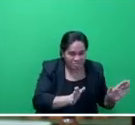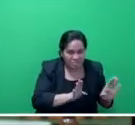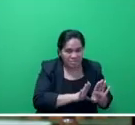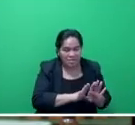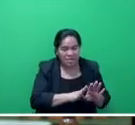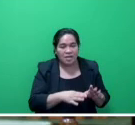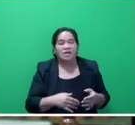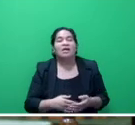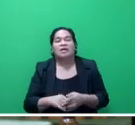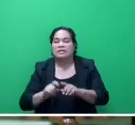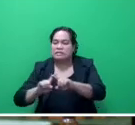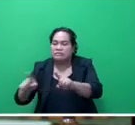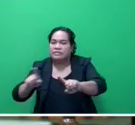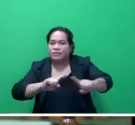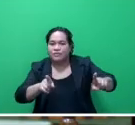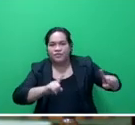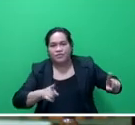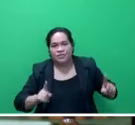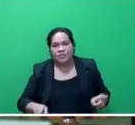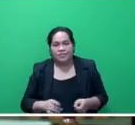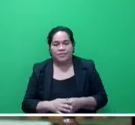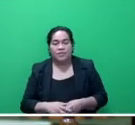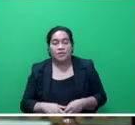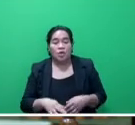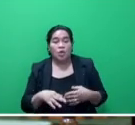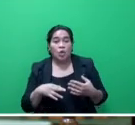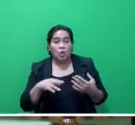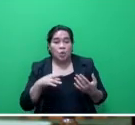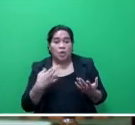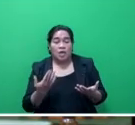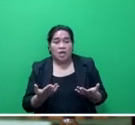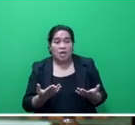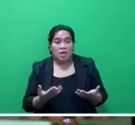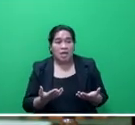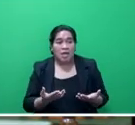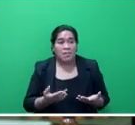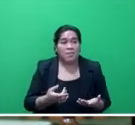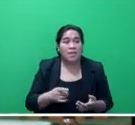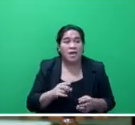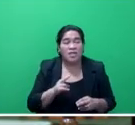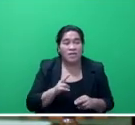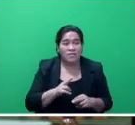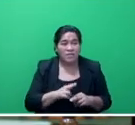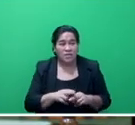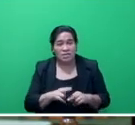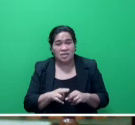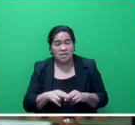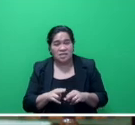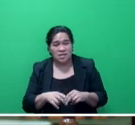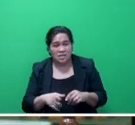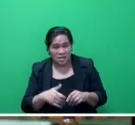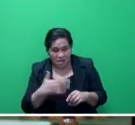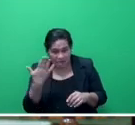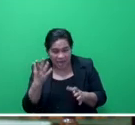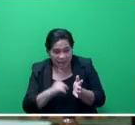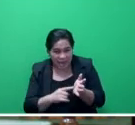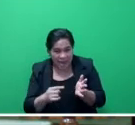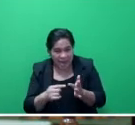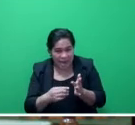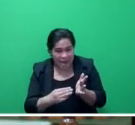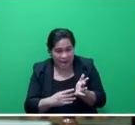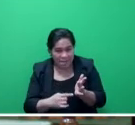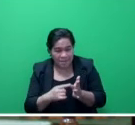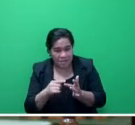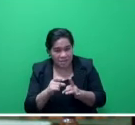Yandua. We'll be phasing out duty protections for Fiji Dairy Limited in the lead up to the expiration of the agreement between the government